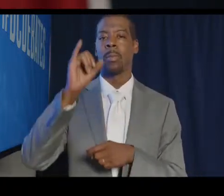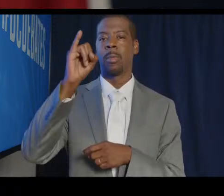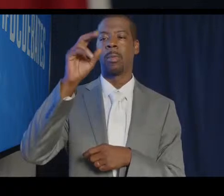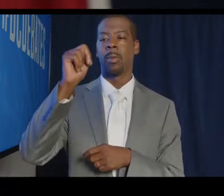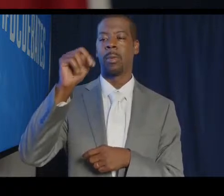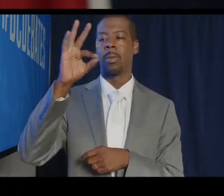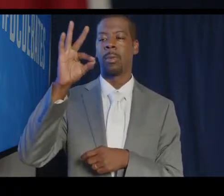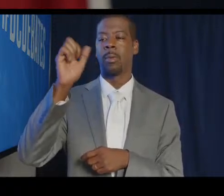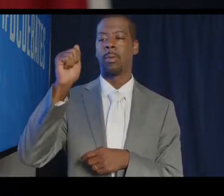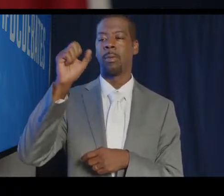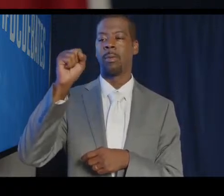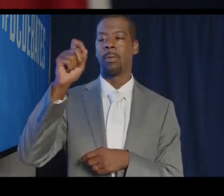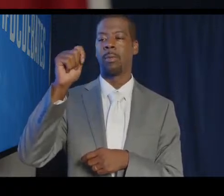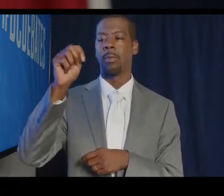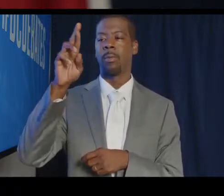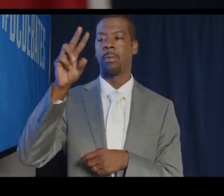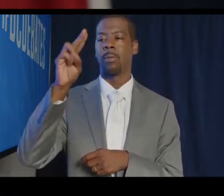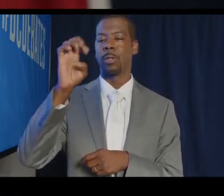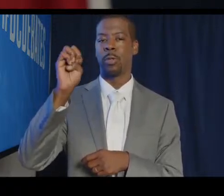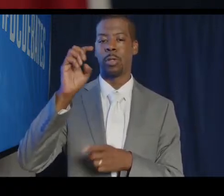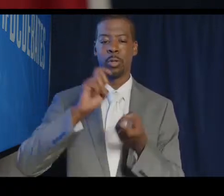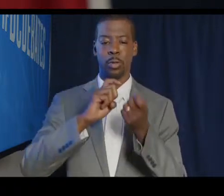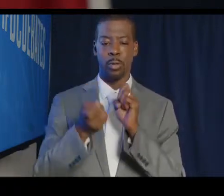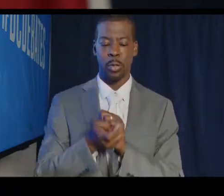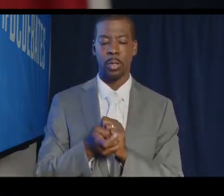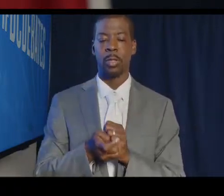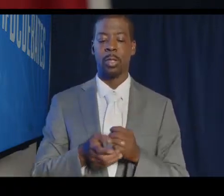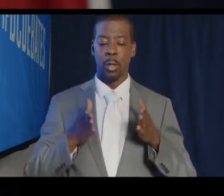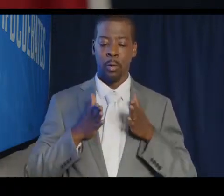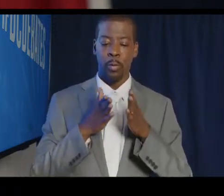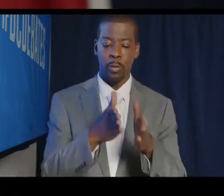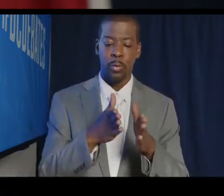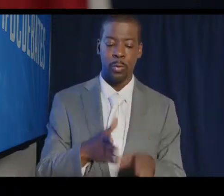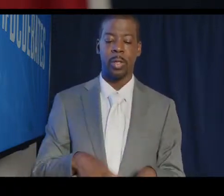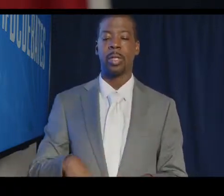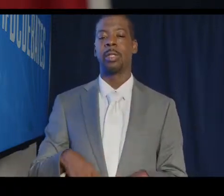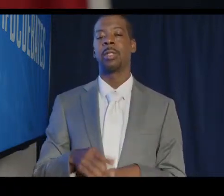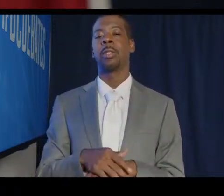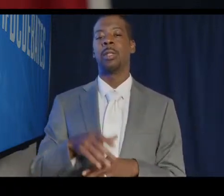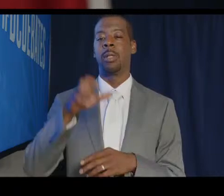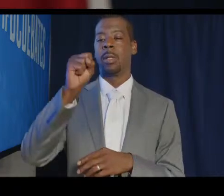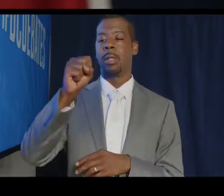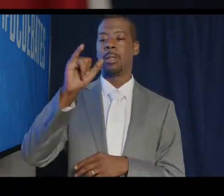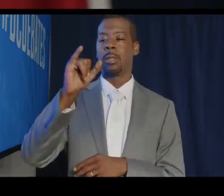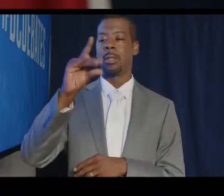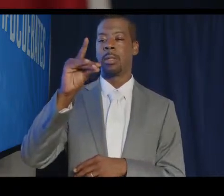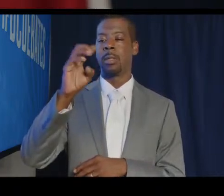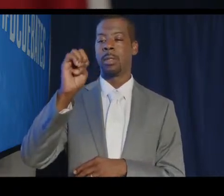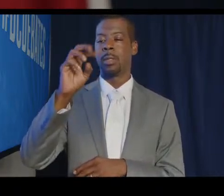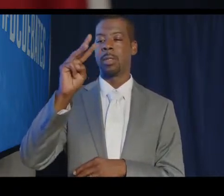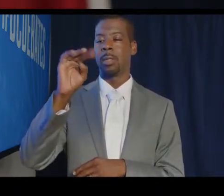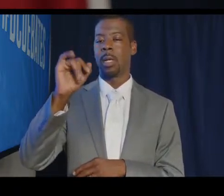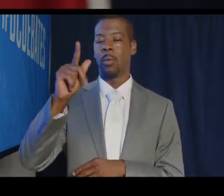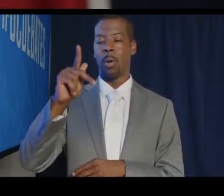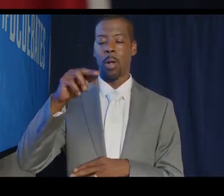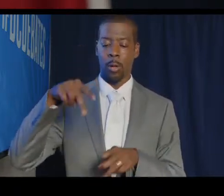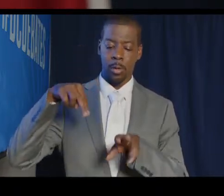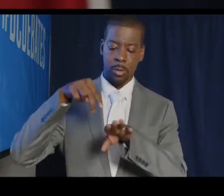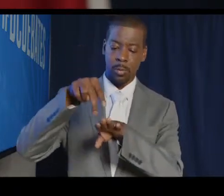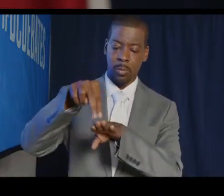know work, raise crosswalks. There are things that we can do in terms of infrastructure to make our city